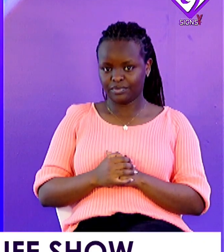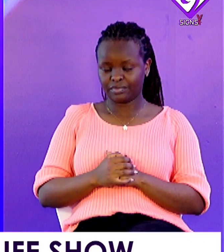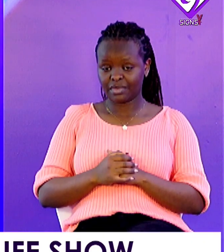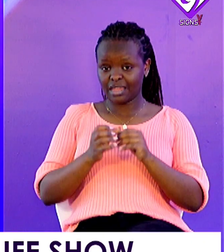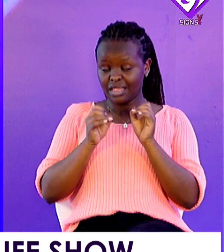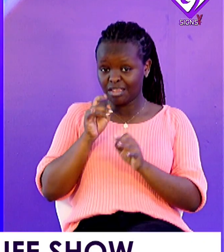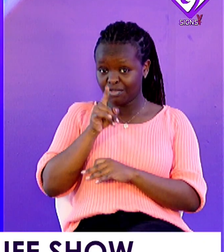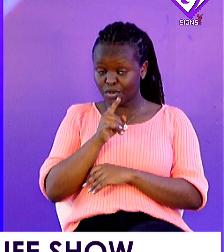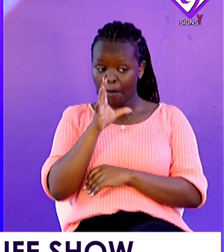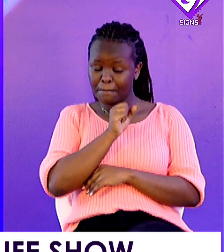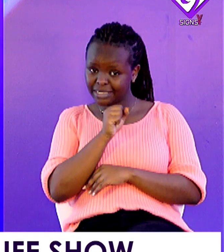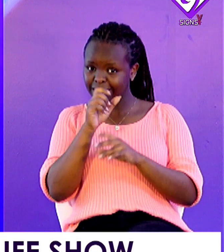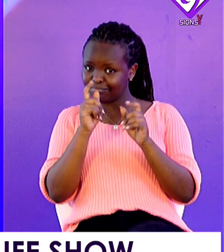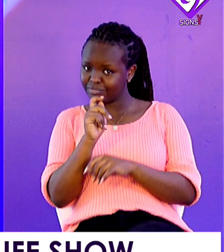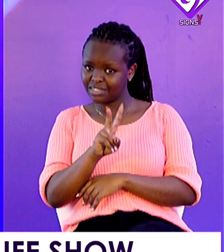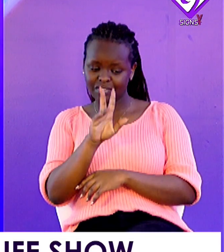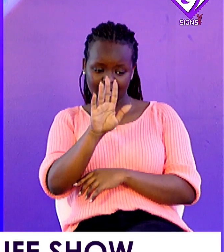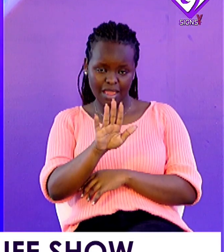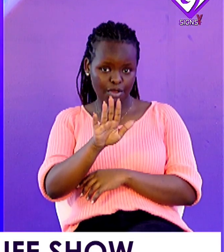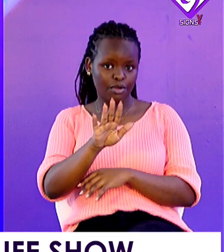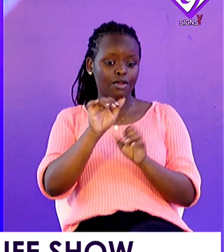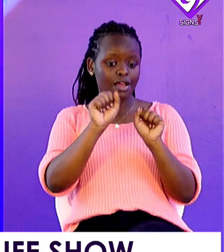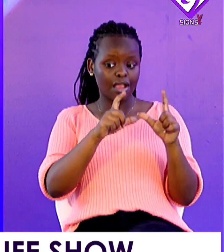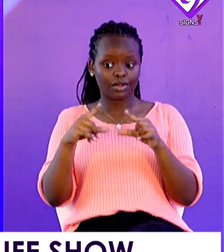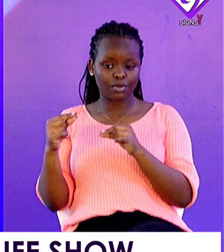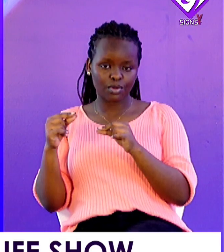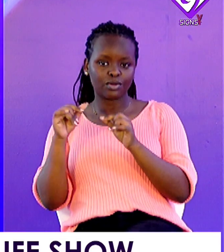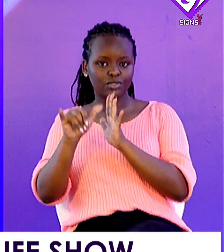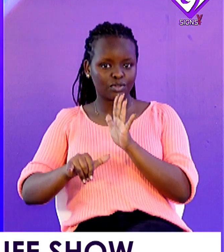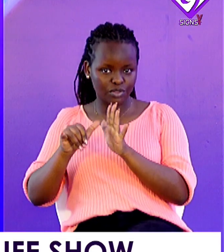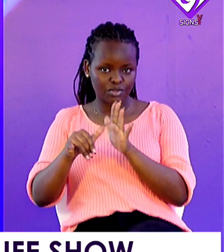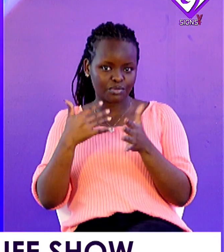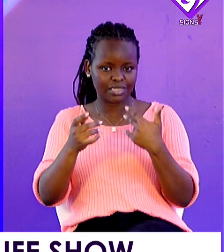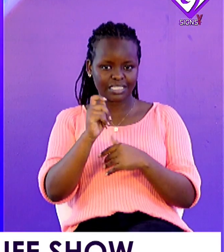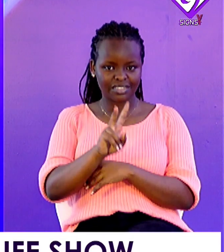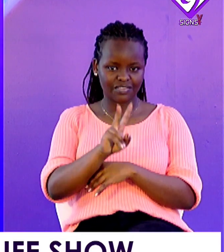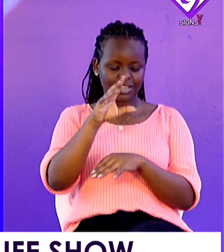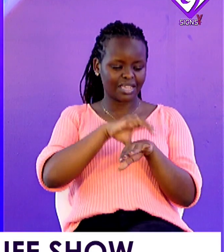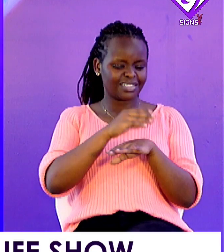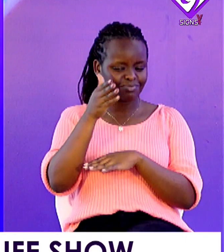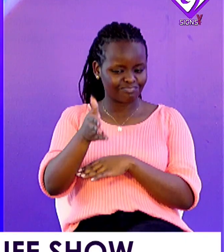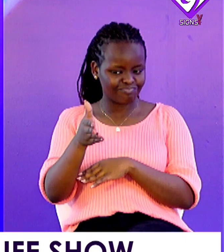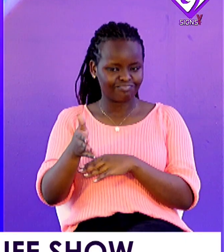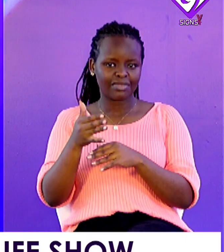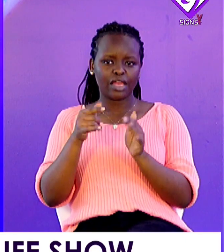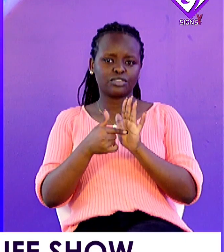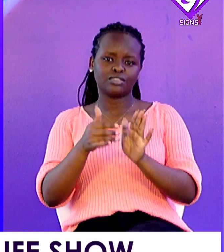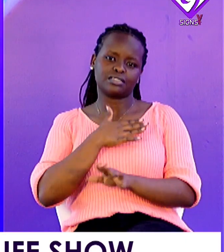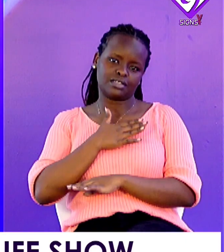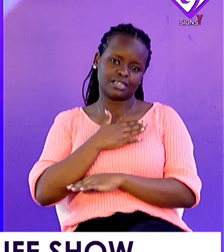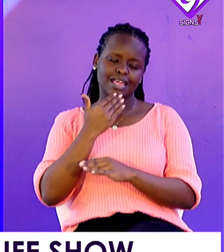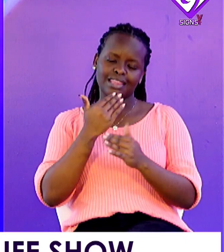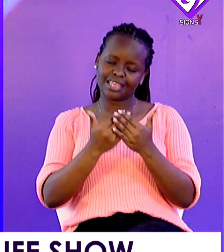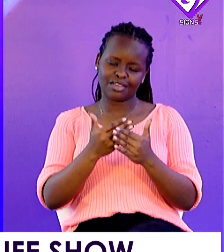you miss it on your TV, you can go to YouTube, Science TV, get in there and get our shows there. Thank you for your feedback